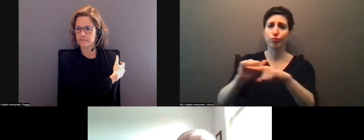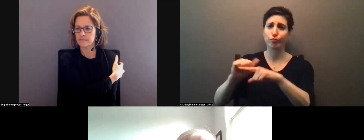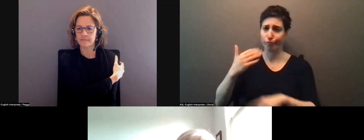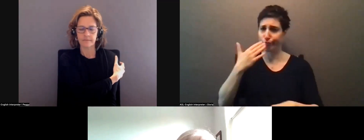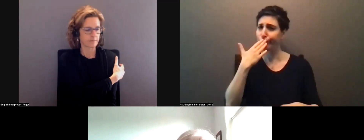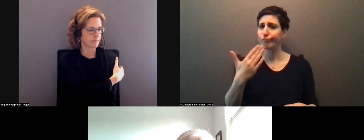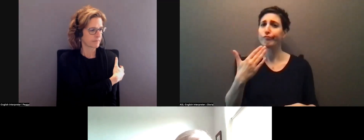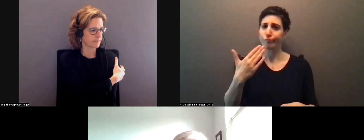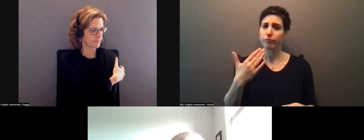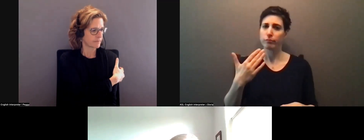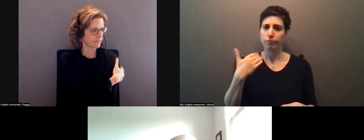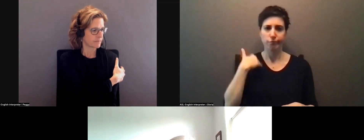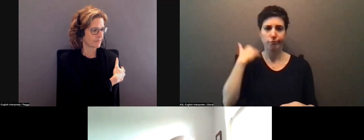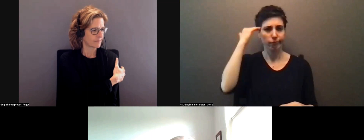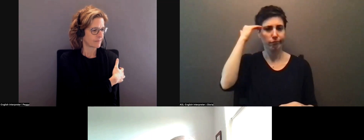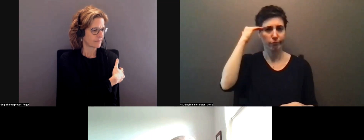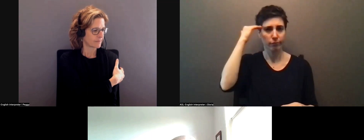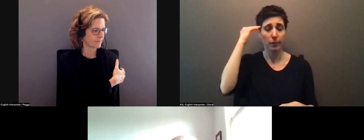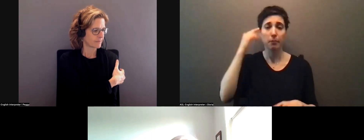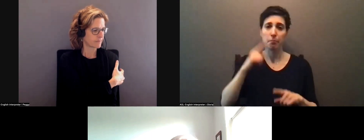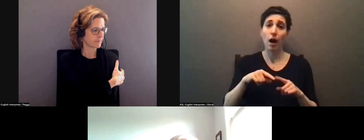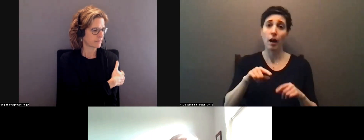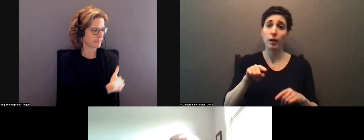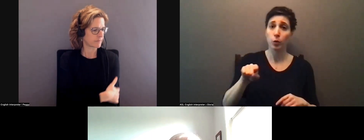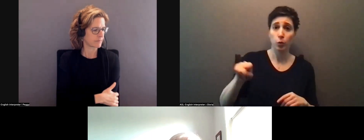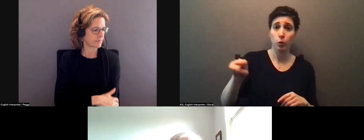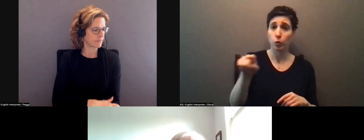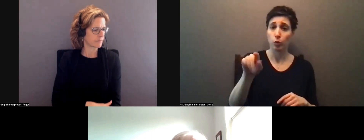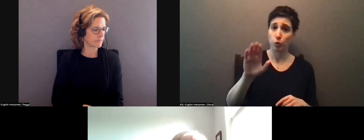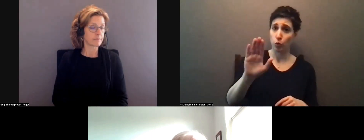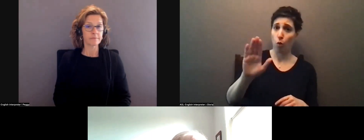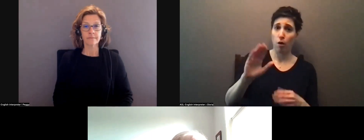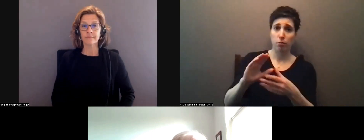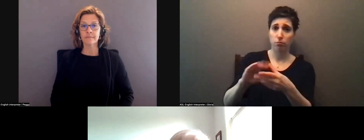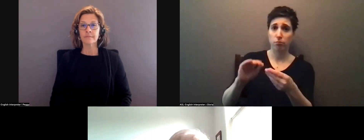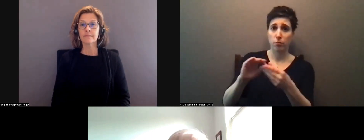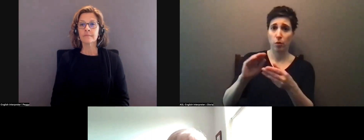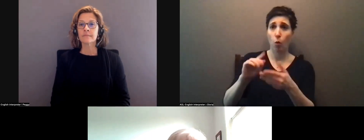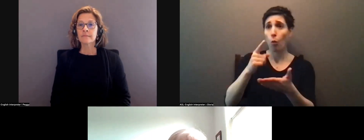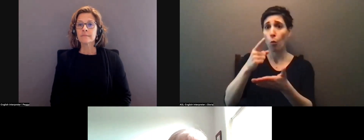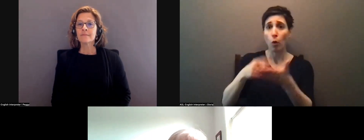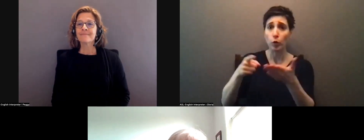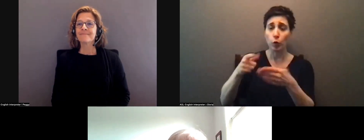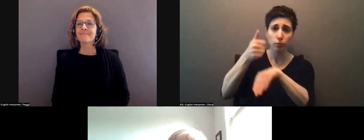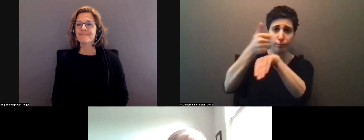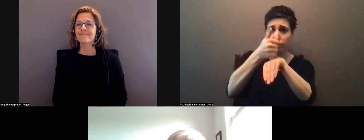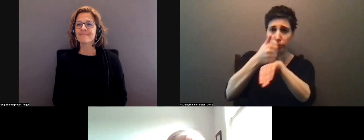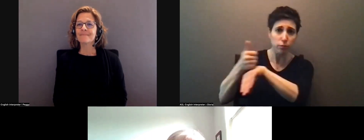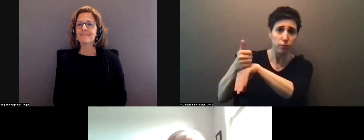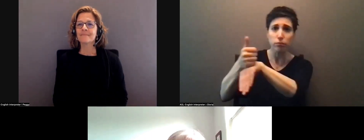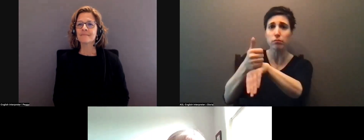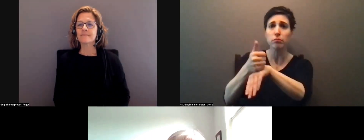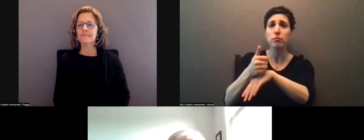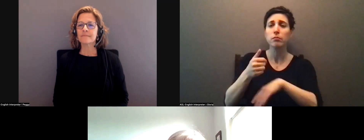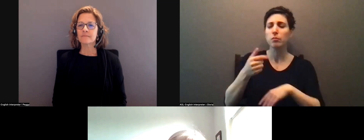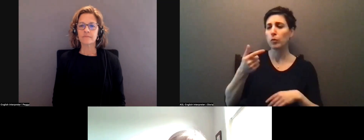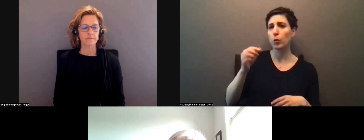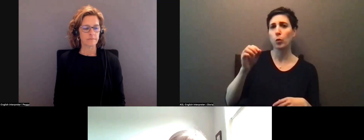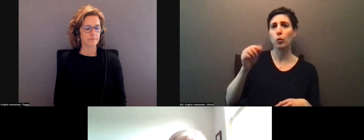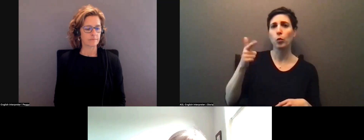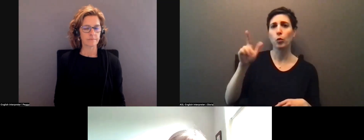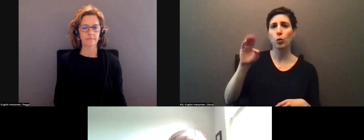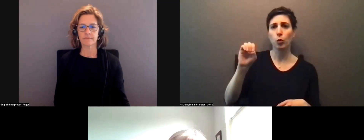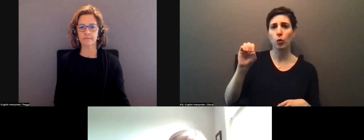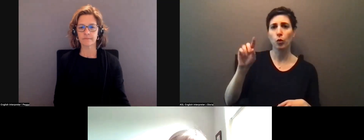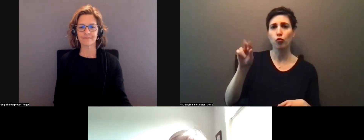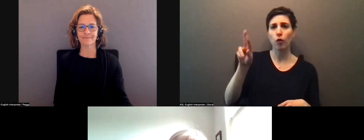well. But yeah, amazing to see what you've created and how you've configured that Google Drive. I think a lot of us were impressed